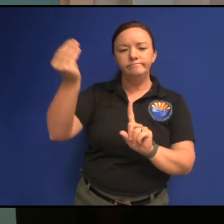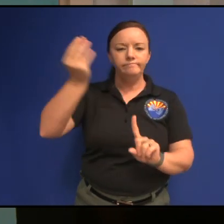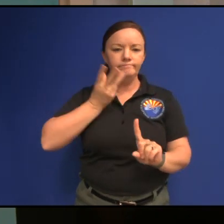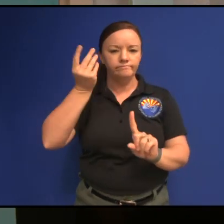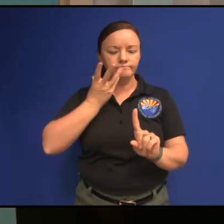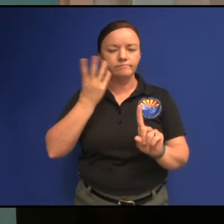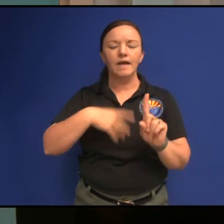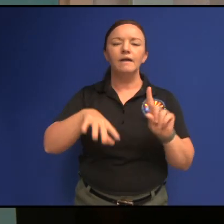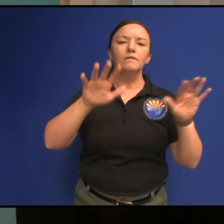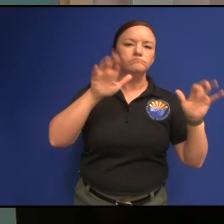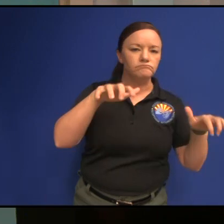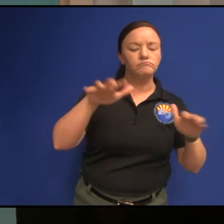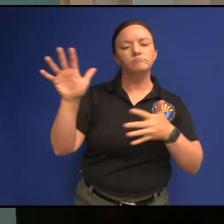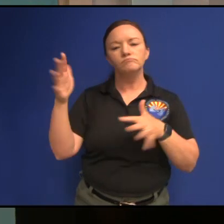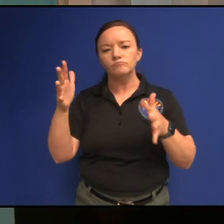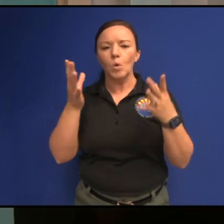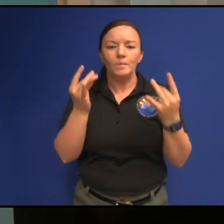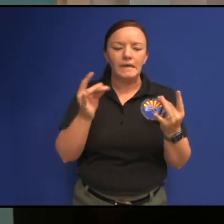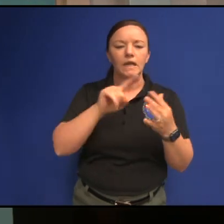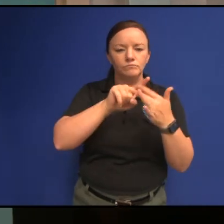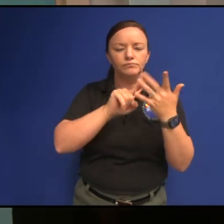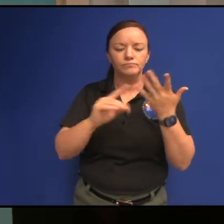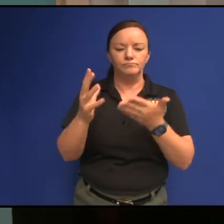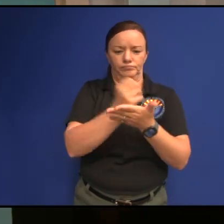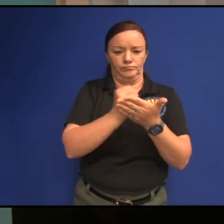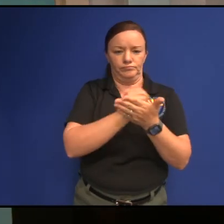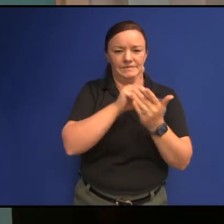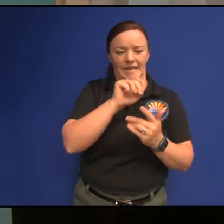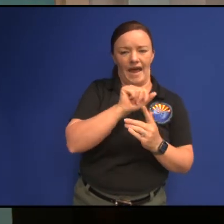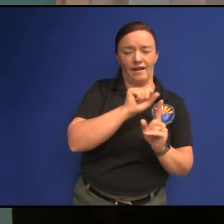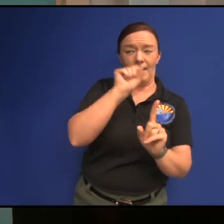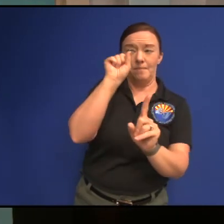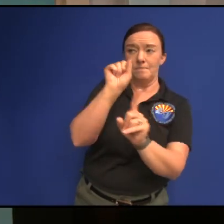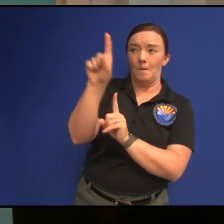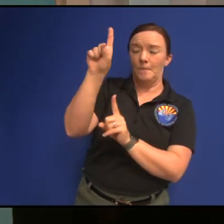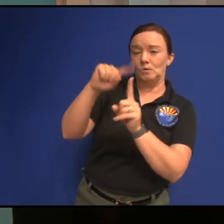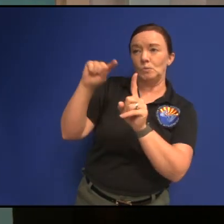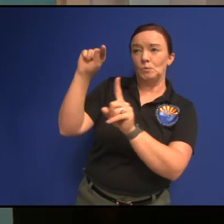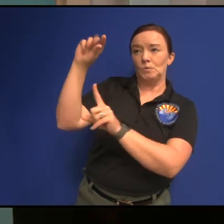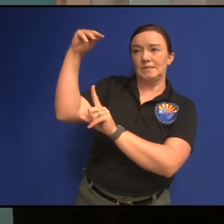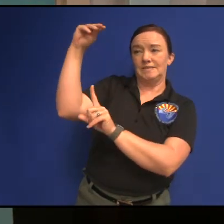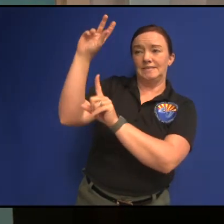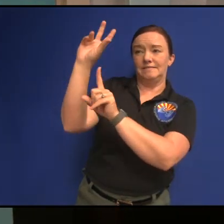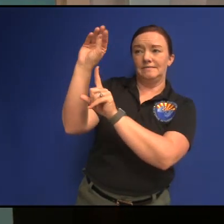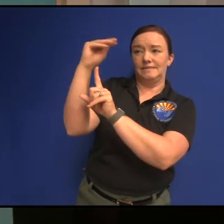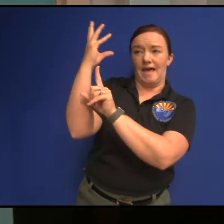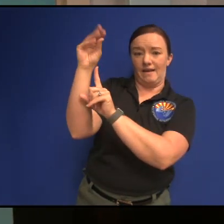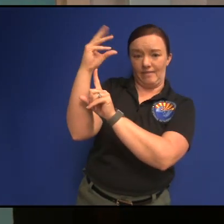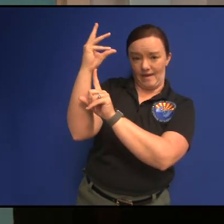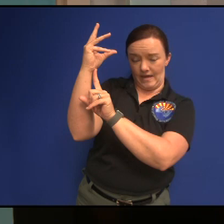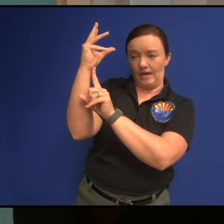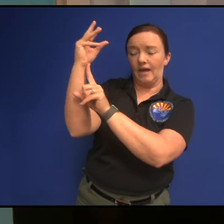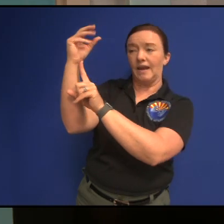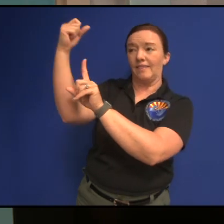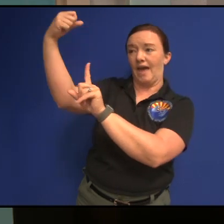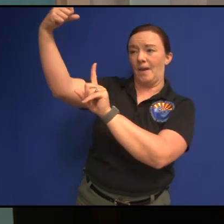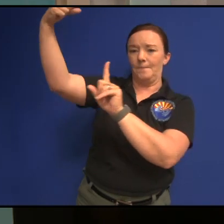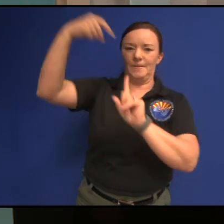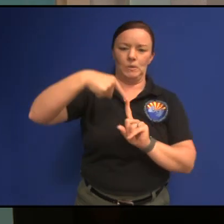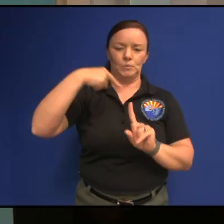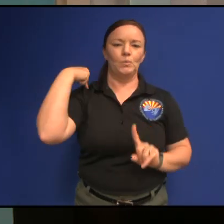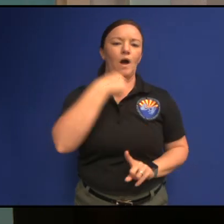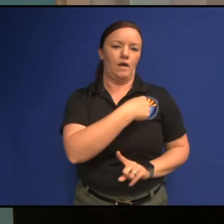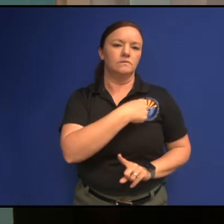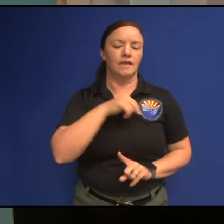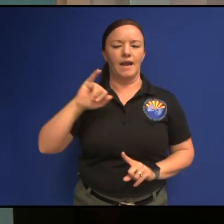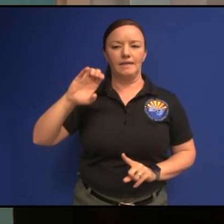might fall, and it sends all that information up into a satellite, which is then transmitted back to us at ICP, the Incident Command Post where we work.